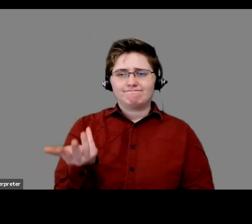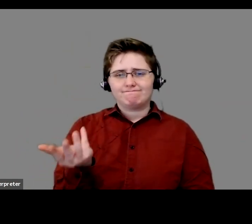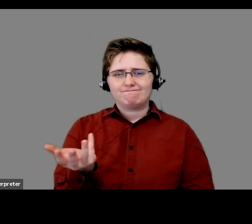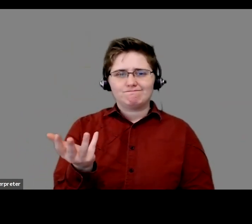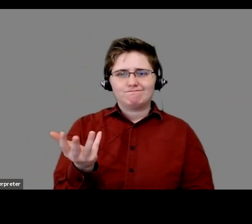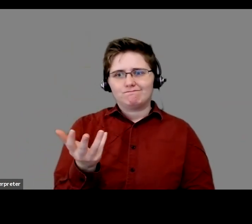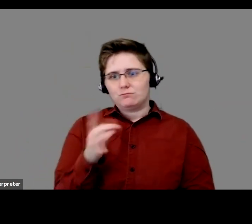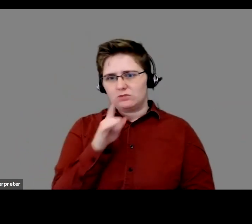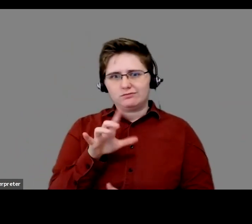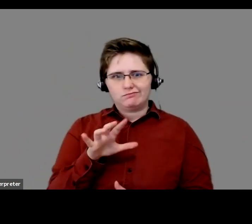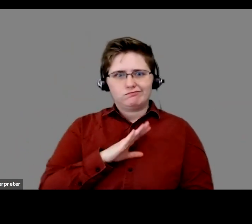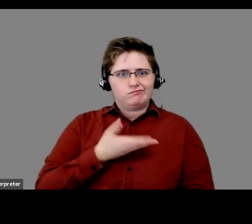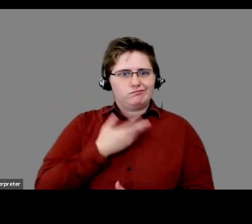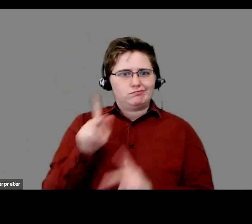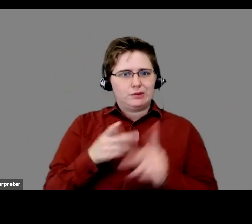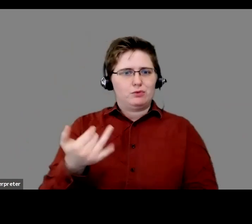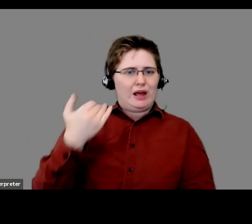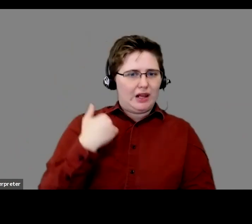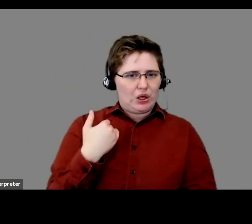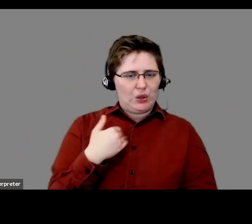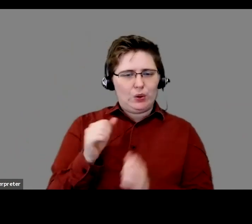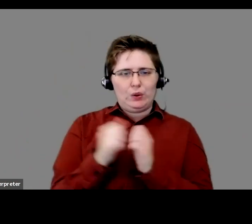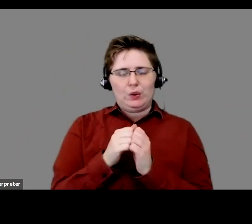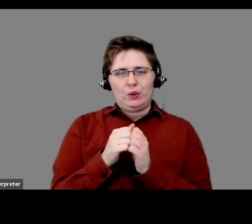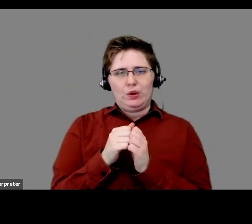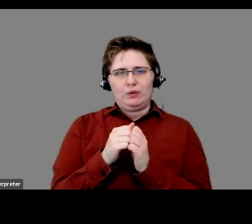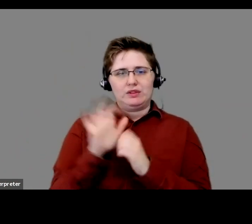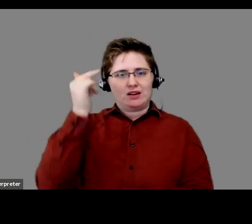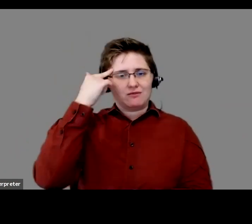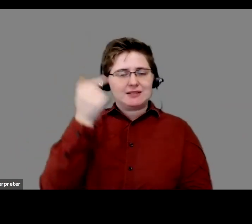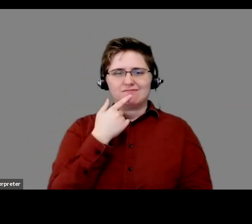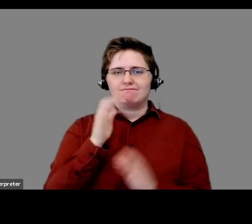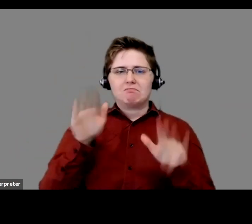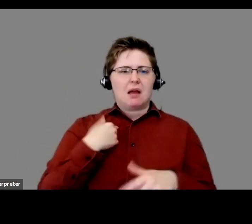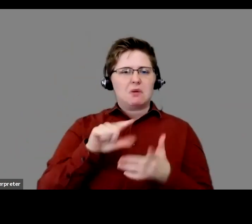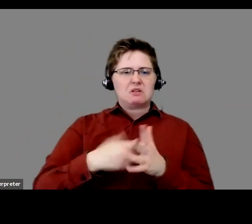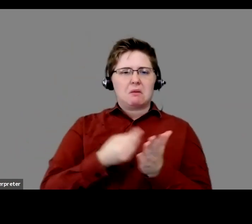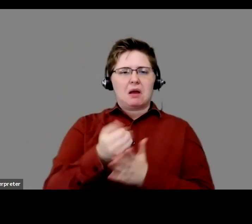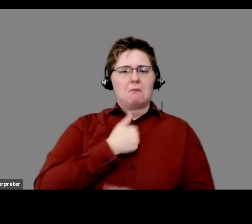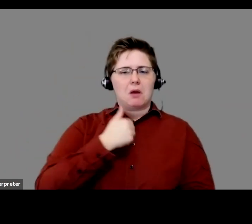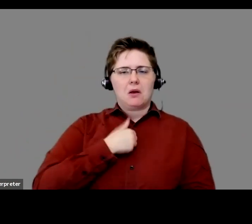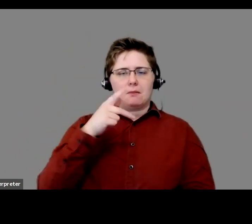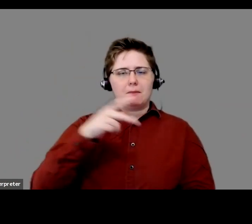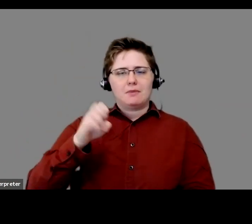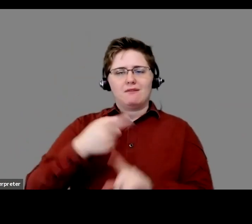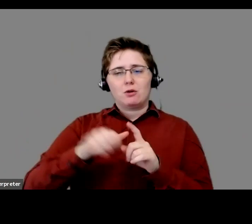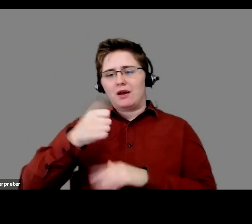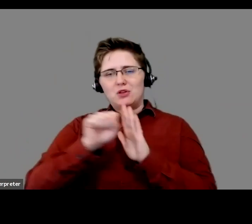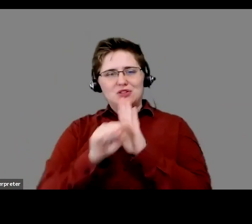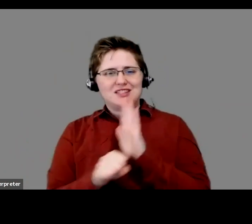ruffled some feathers a while back with their governor saying he was just going to start buying his own PPE from other